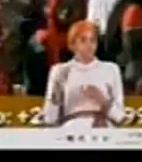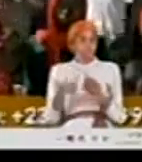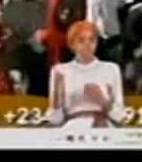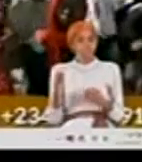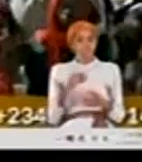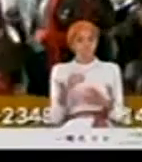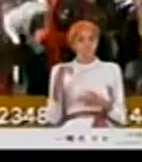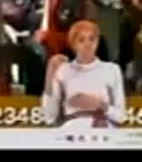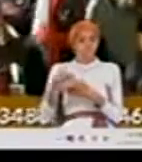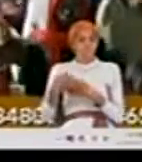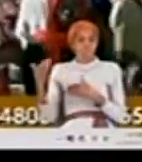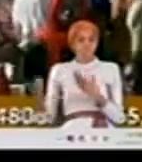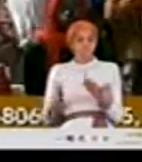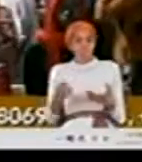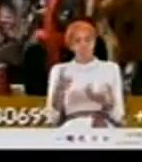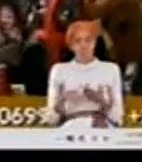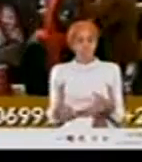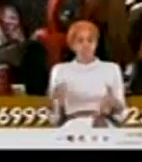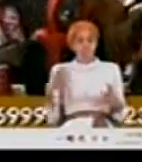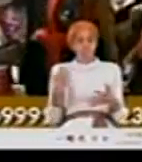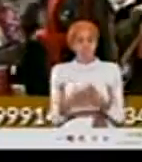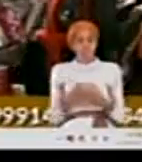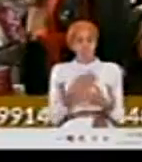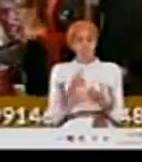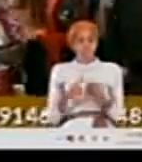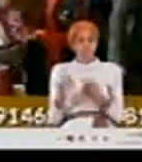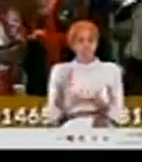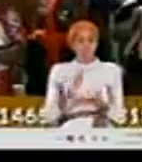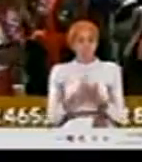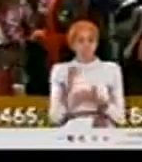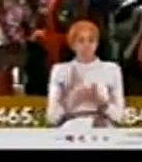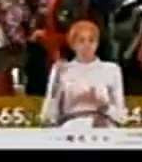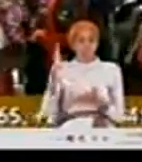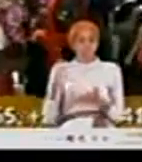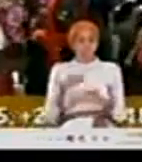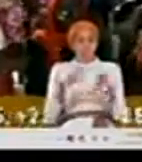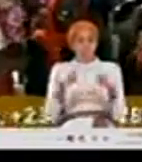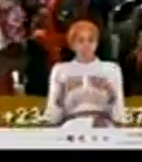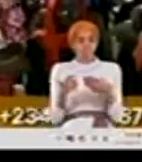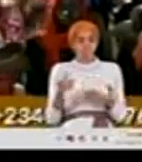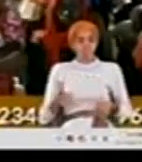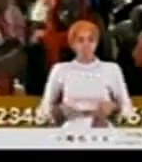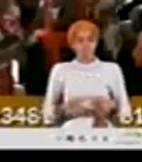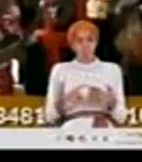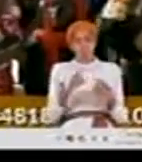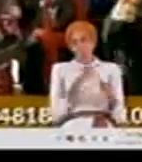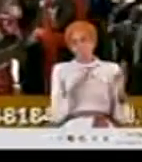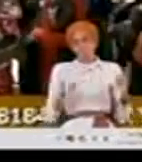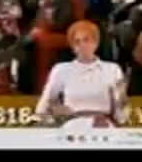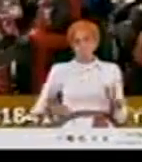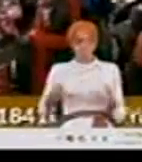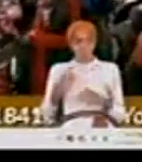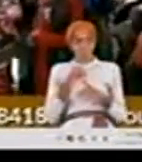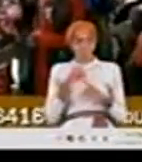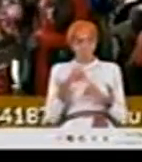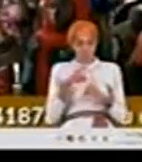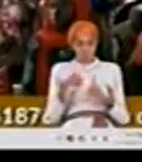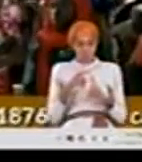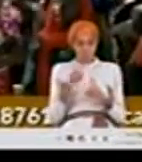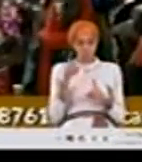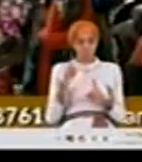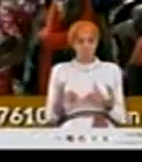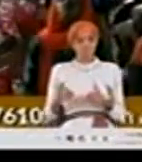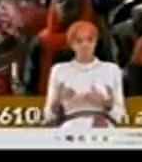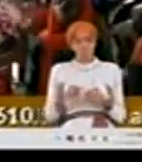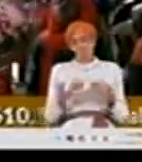of God he gave his life to Christ during the altar call he raised his hand he surrendered his